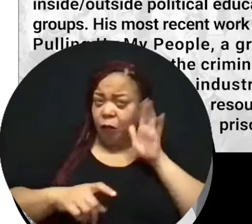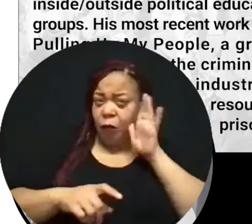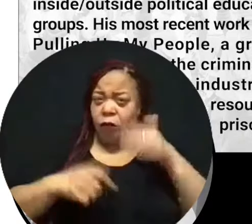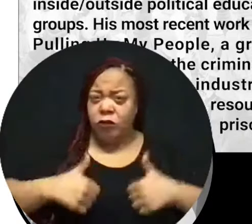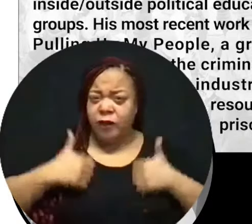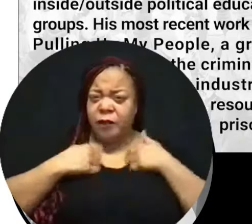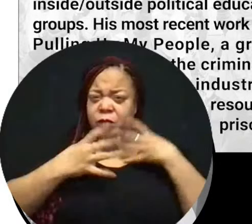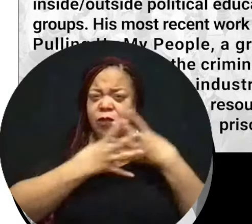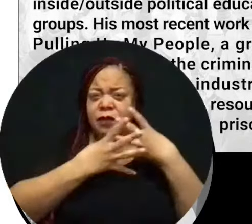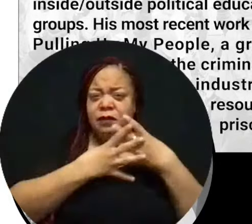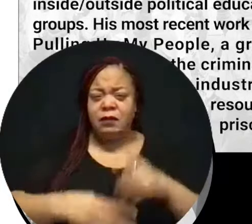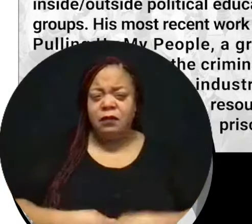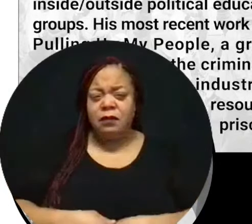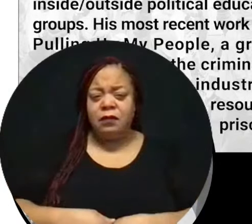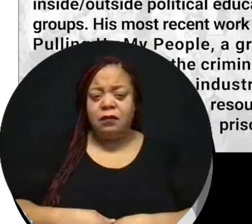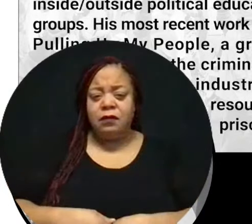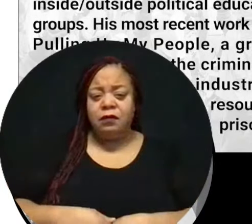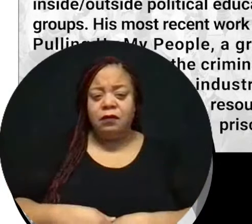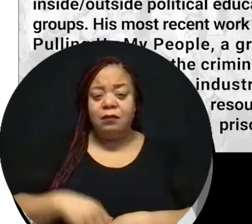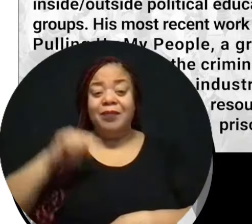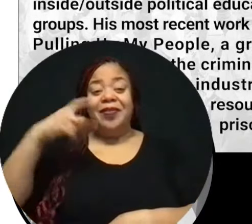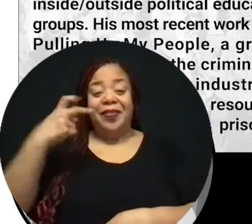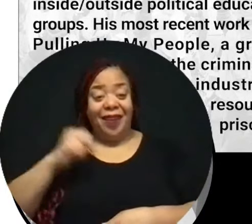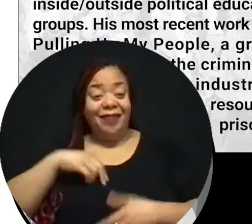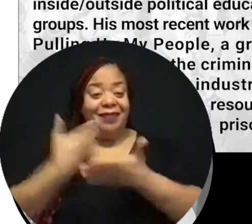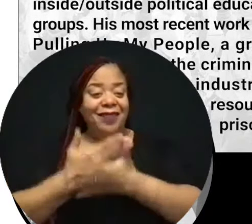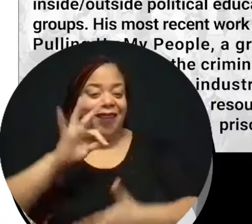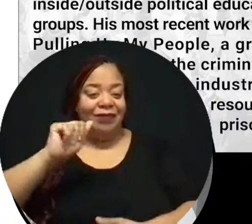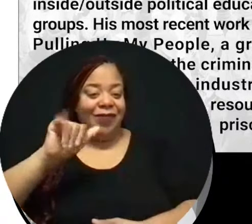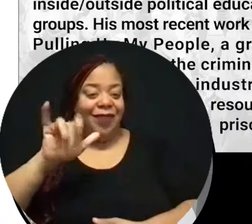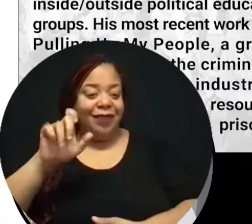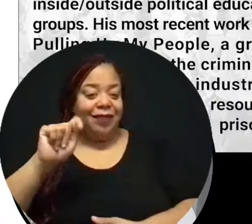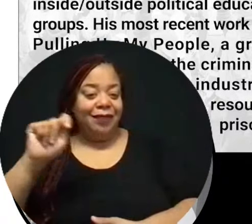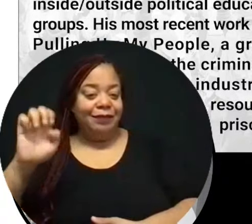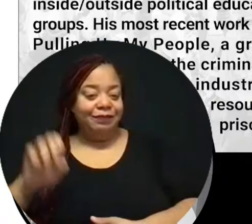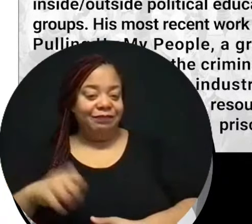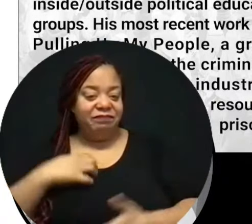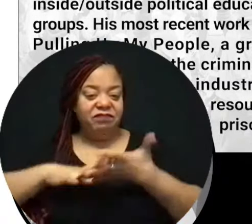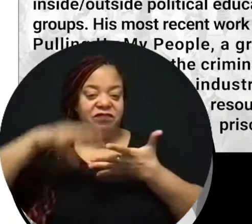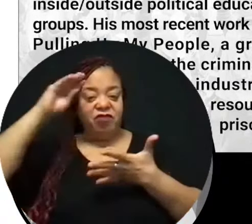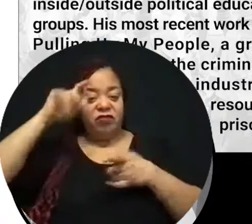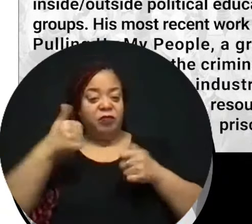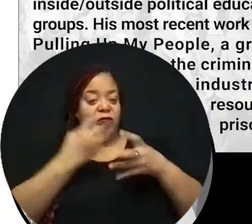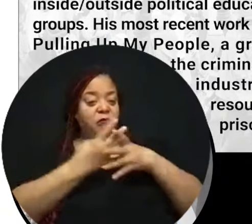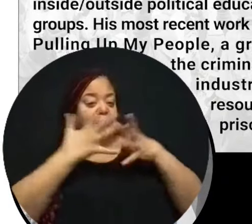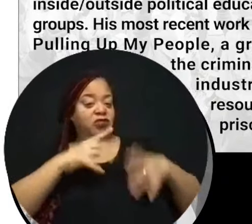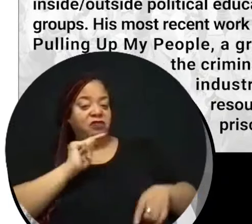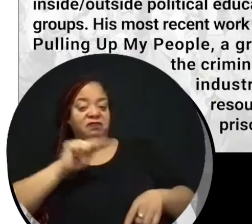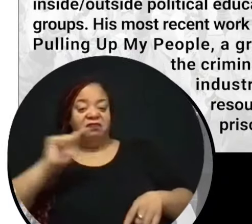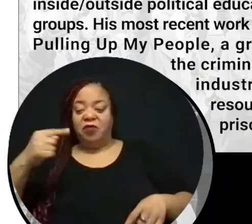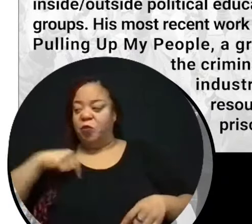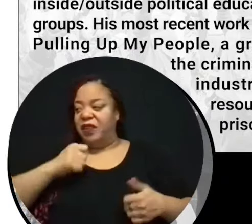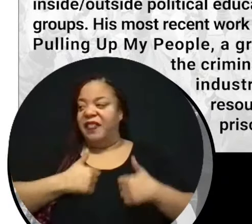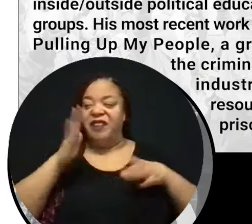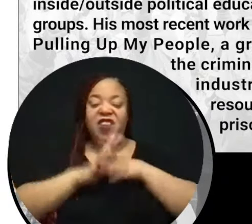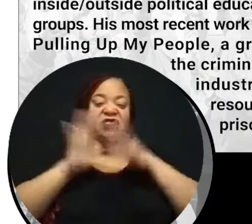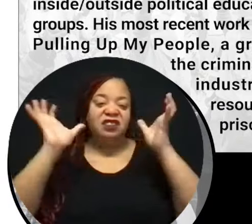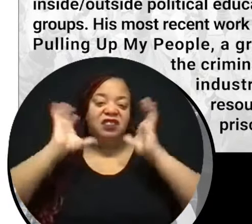water. And a few months later, I found a lump on my body. And, you know, it was scary, to say the